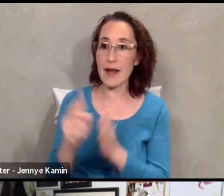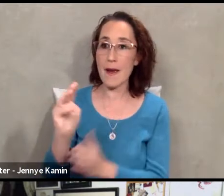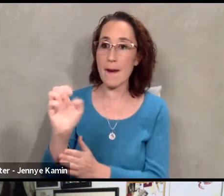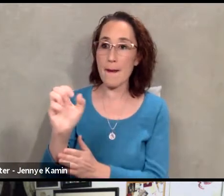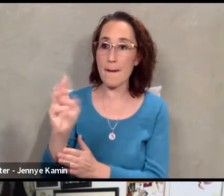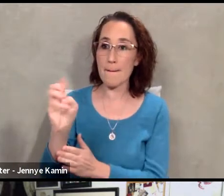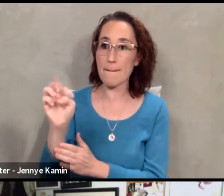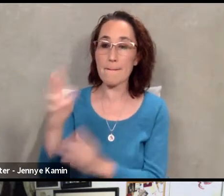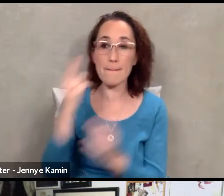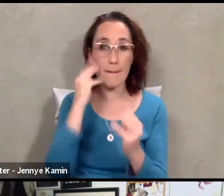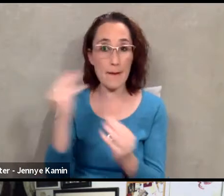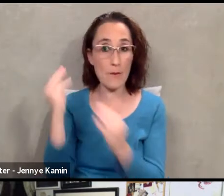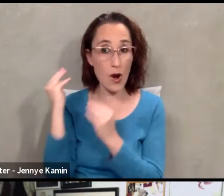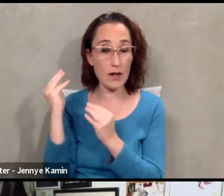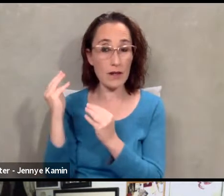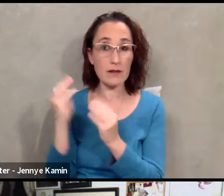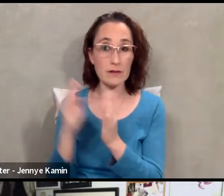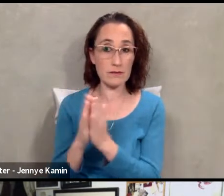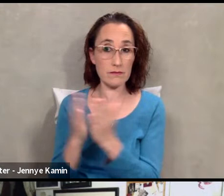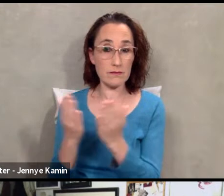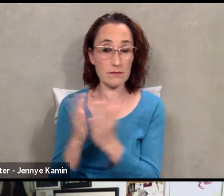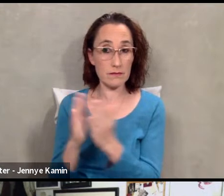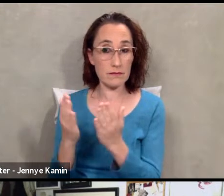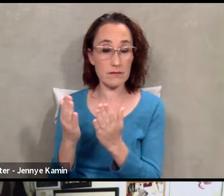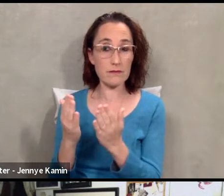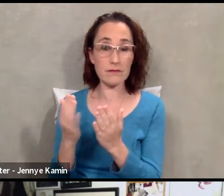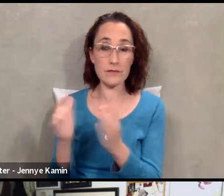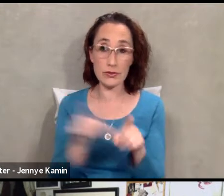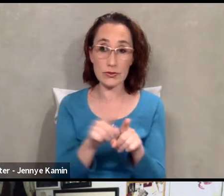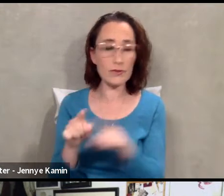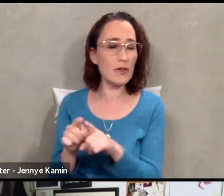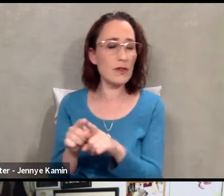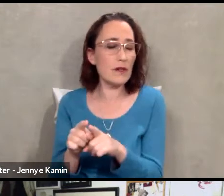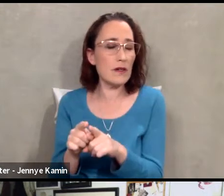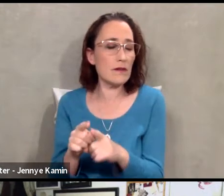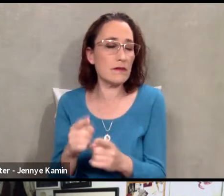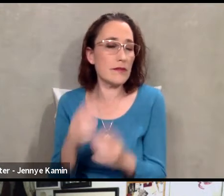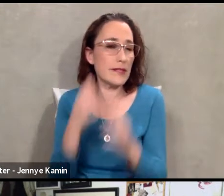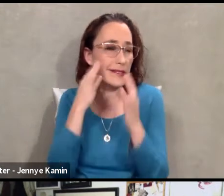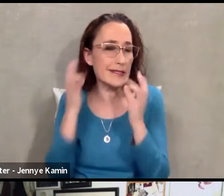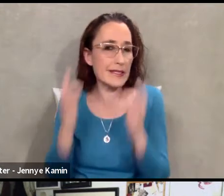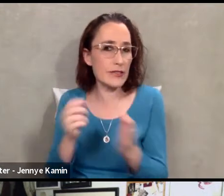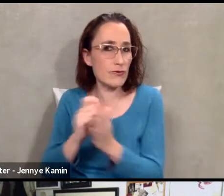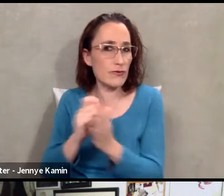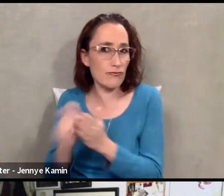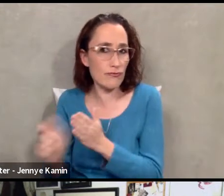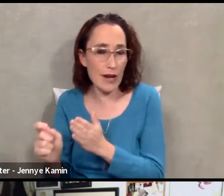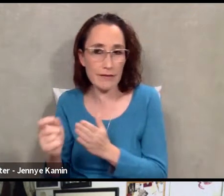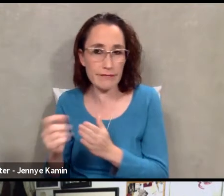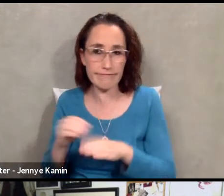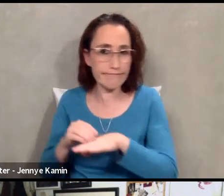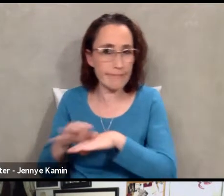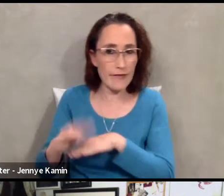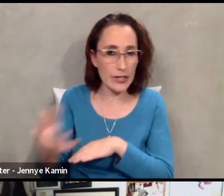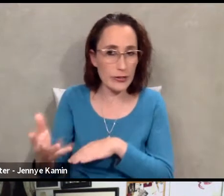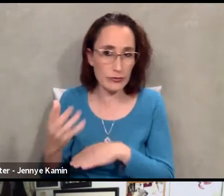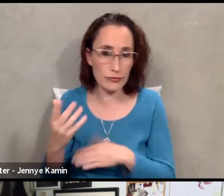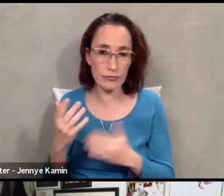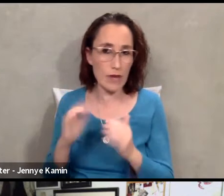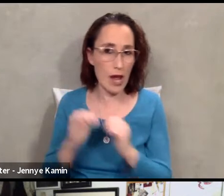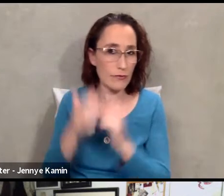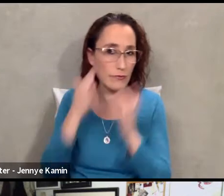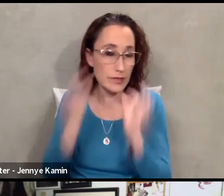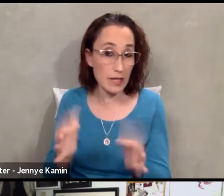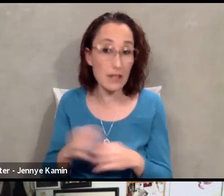What made you decide that you wanted to write? This is your first book and your first really, you know, lengthy,